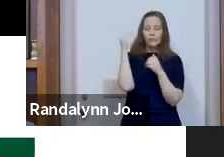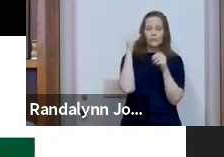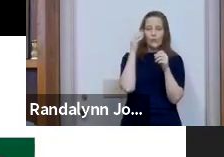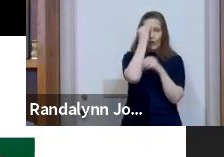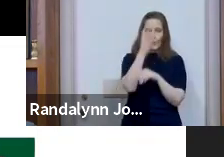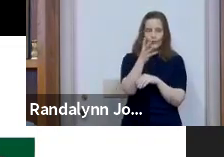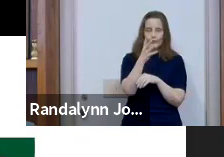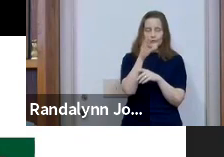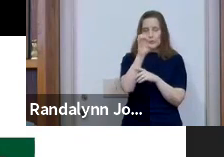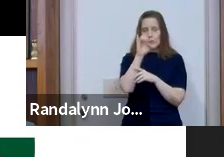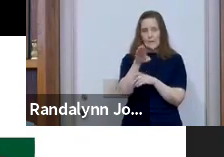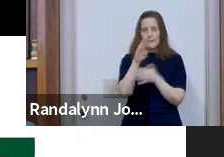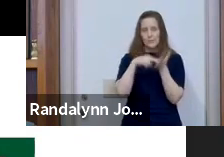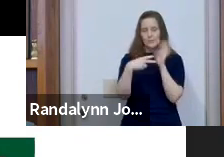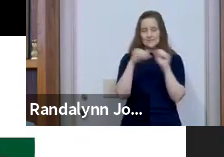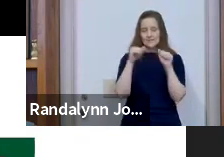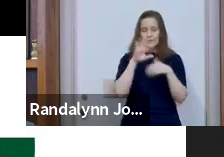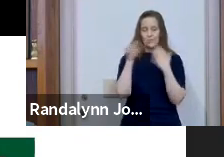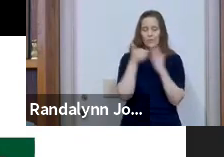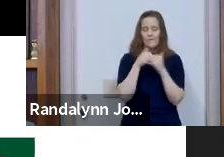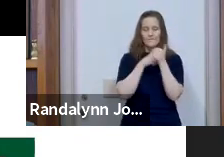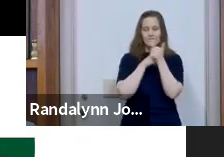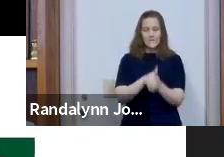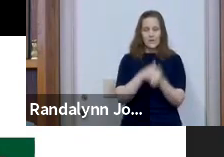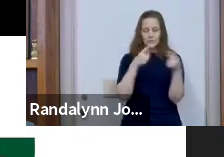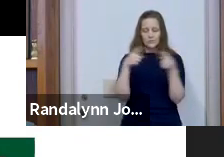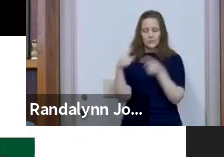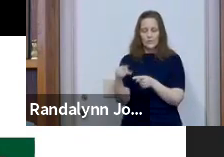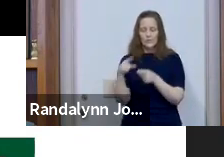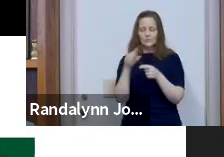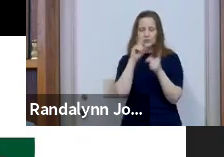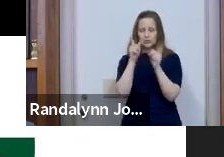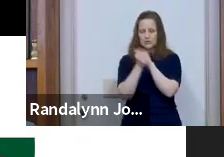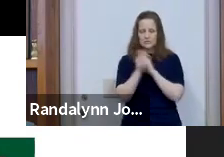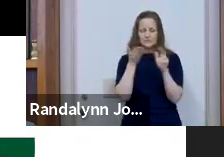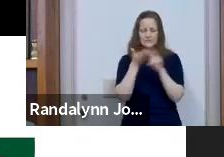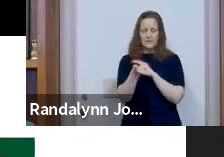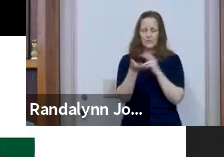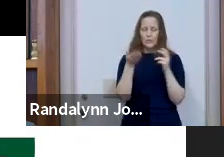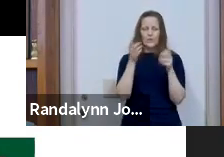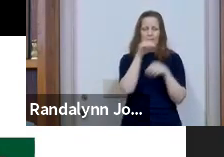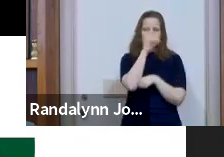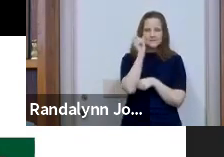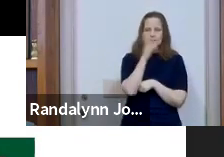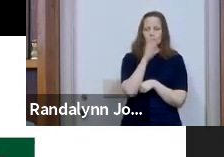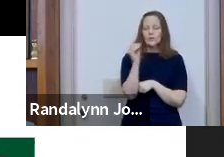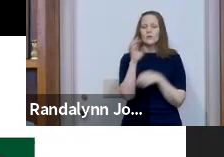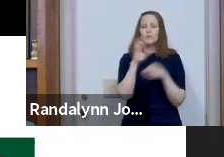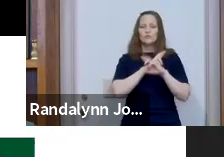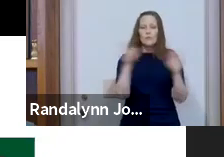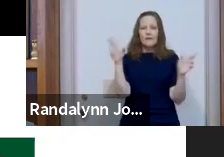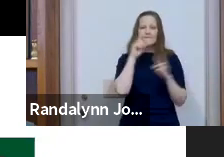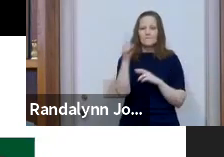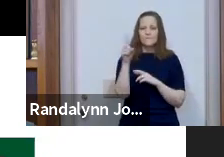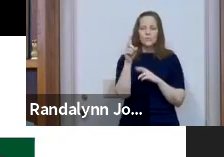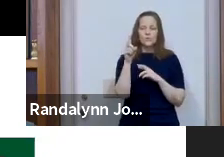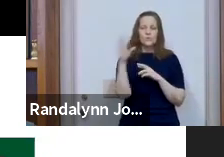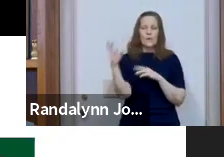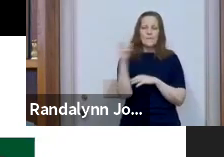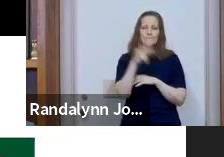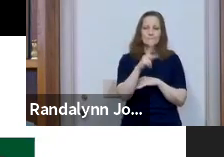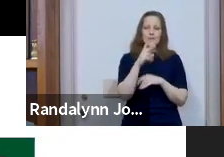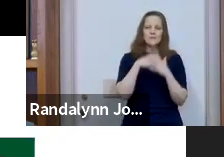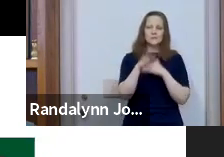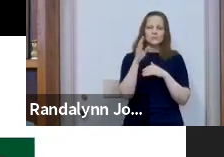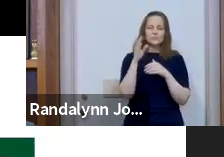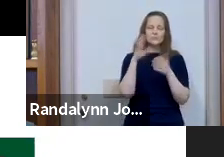allow everyone to stay up to date on the many changes that we're making over the course of the summer in preparation for our returning to learning in